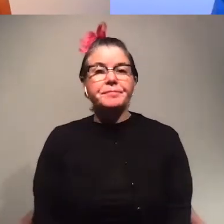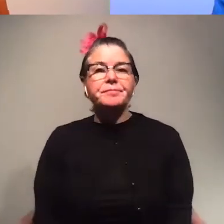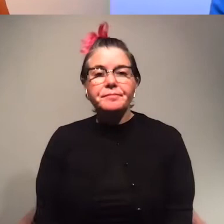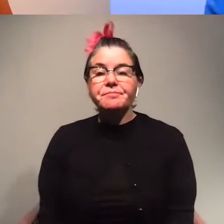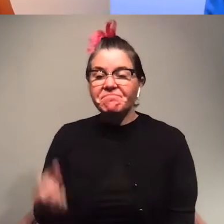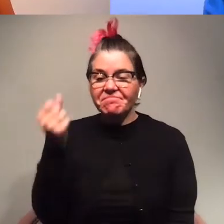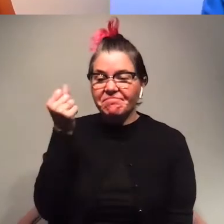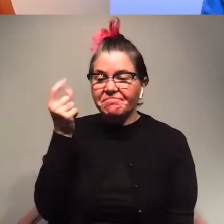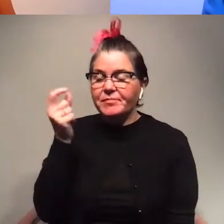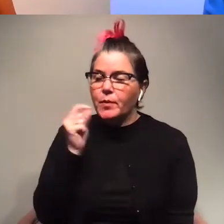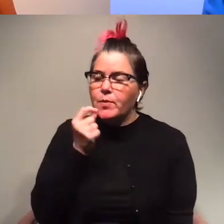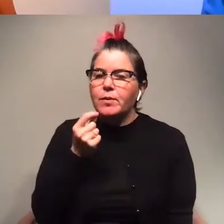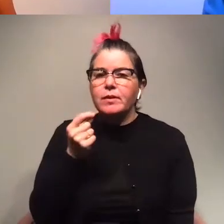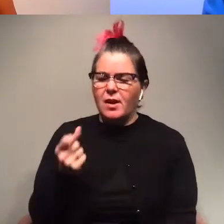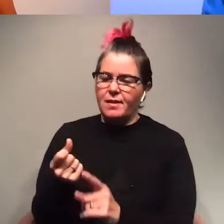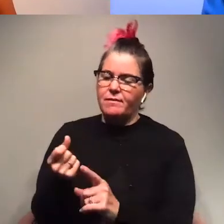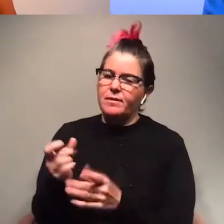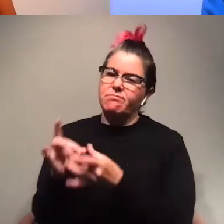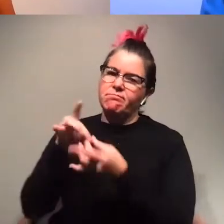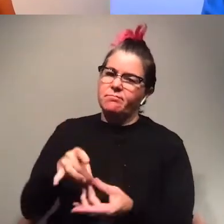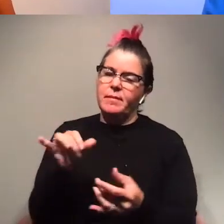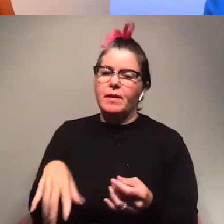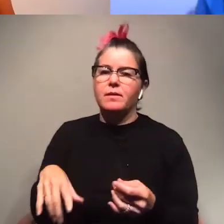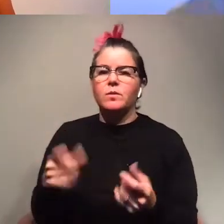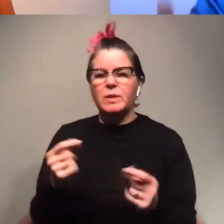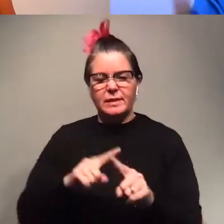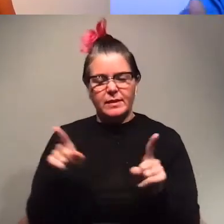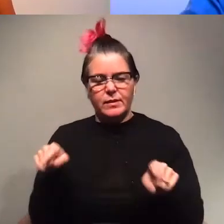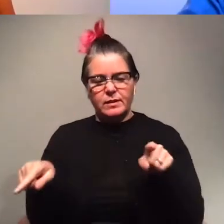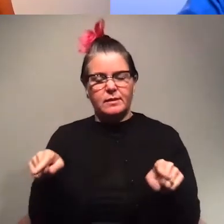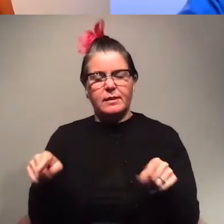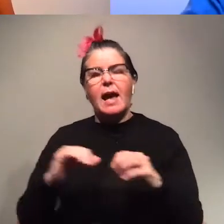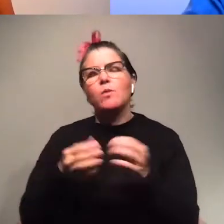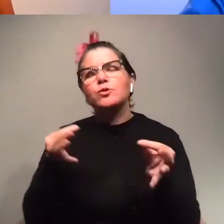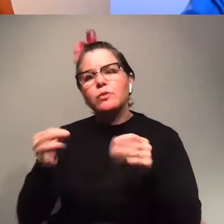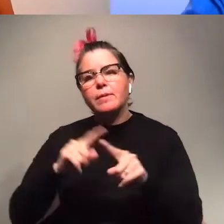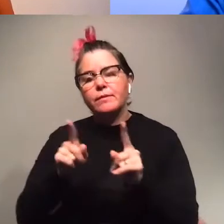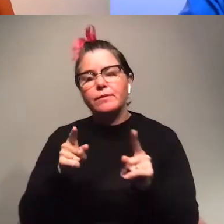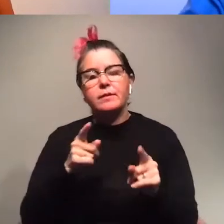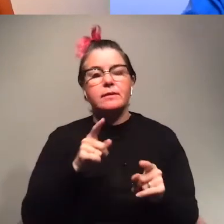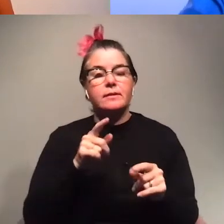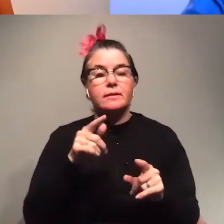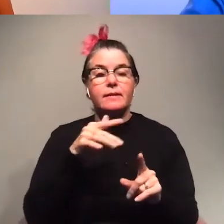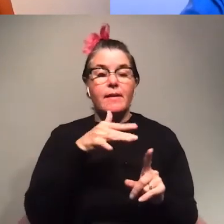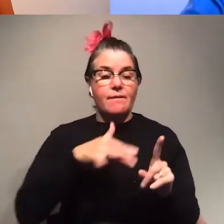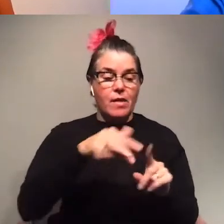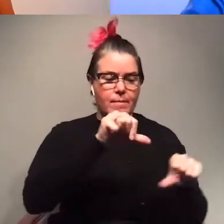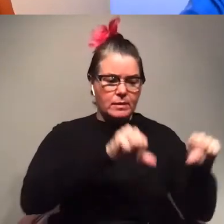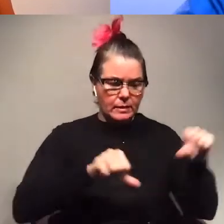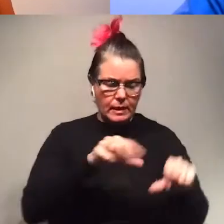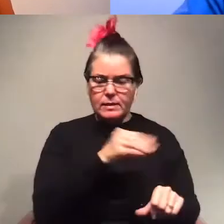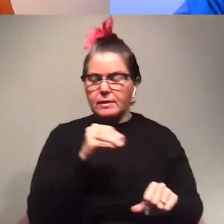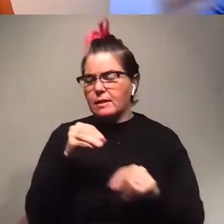Cool. And kind of off of that, someone's asking, like, what's the difference, or how would you describe the difference between environmental science and environmental